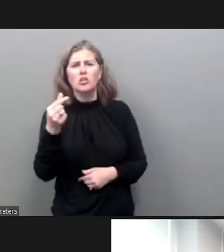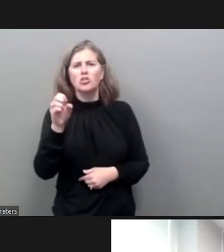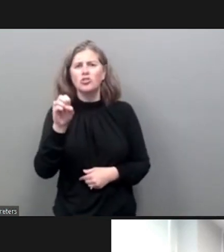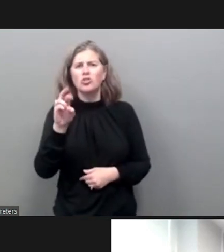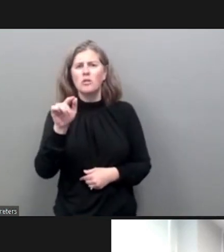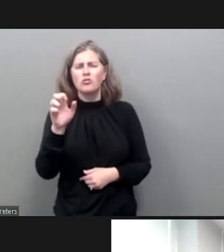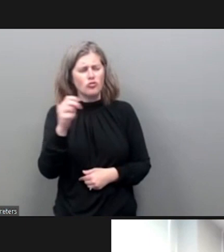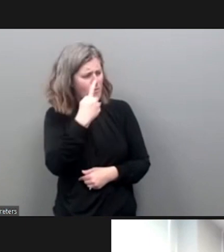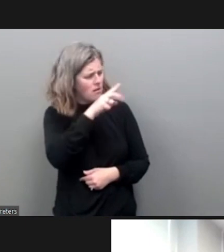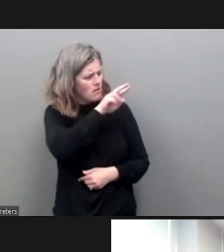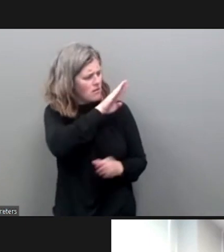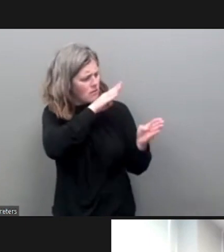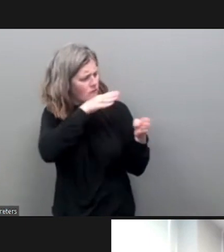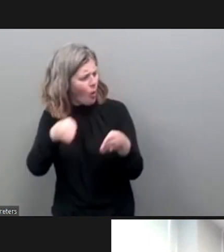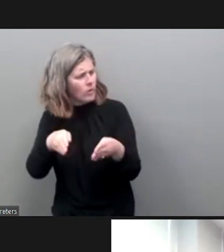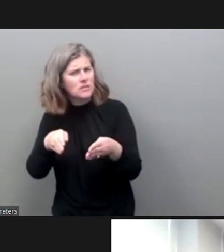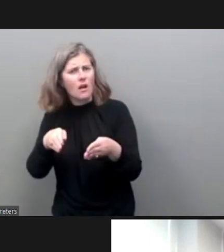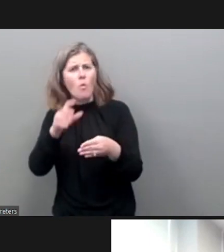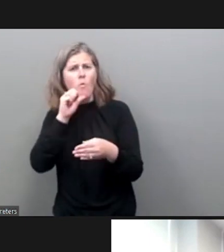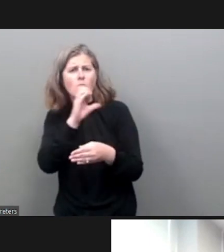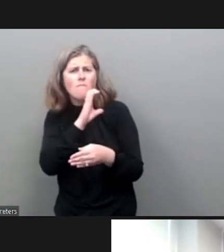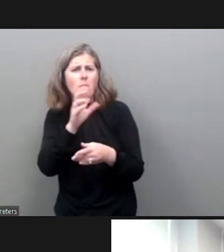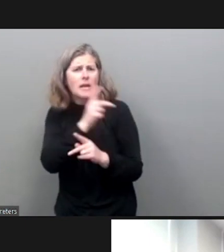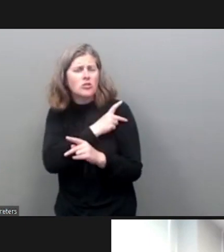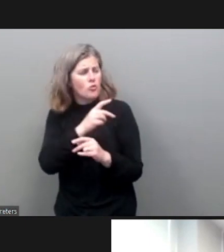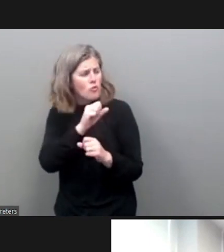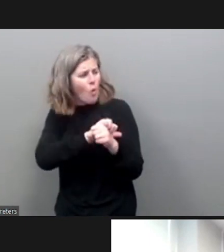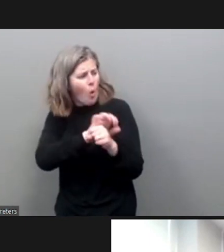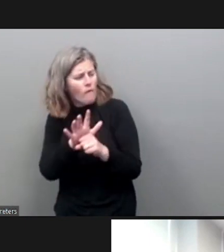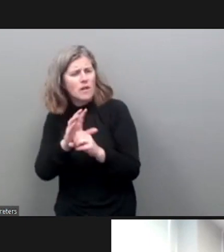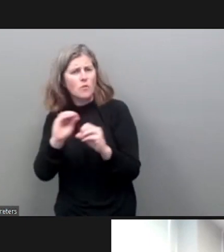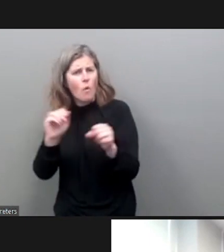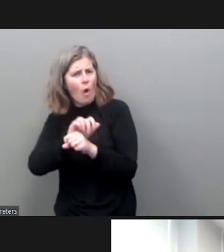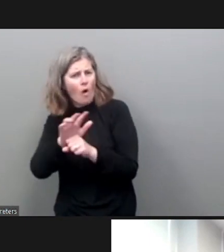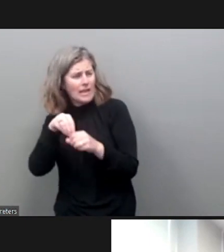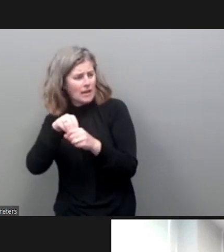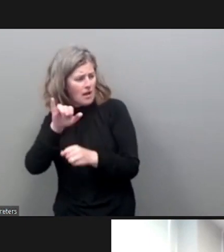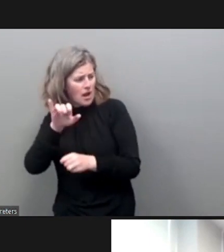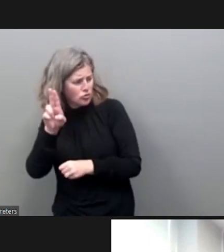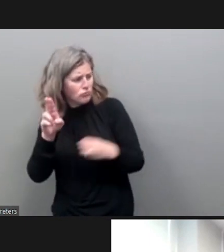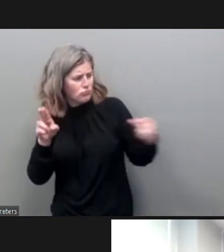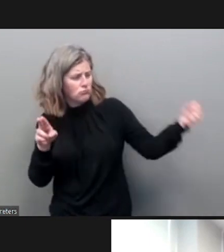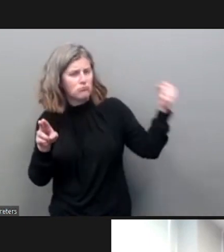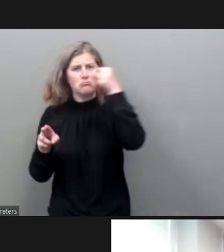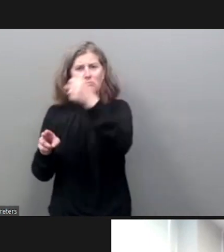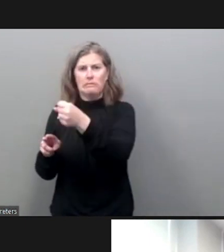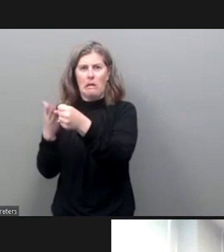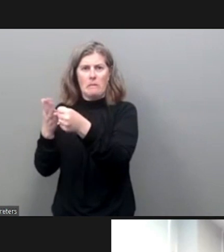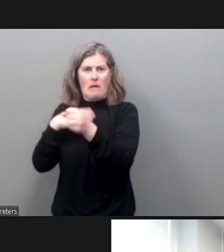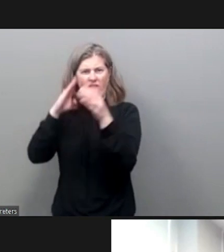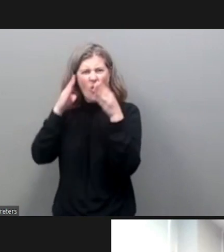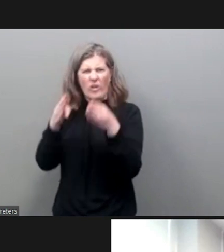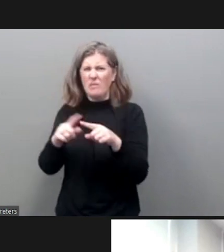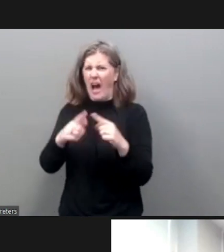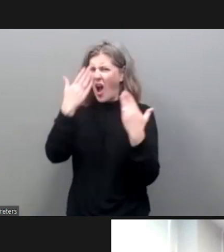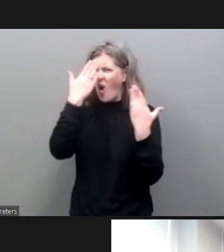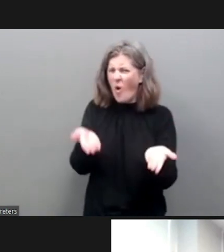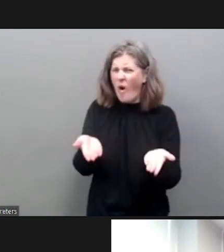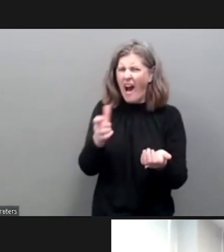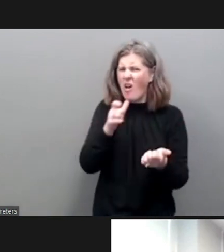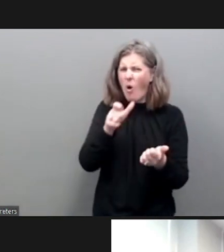the older patients, COVID and non-COVID, in the ICU setting, perhaps. But I don't know, Billy, I don't think the